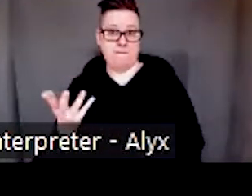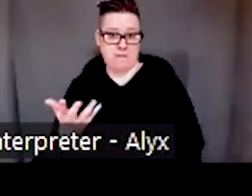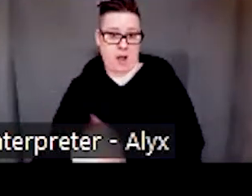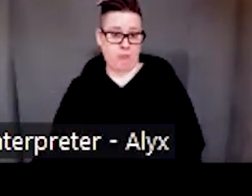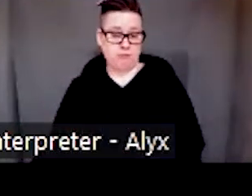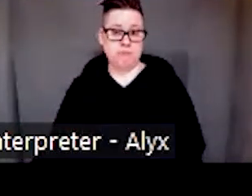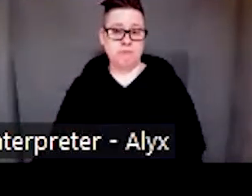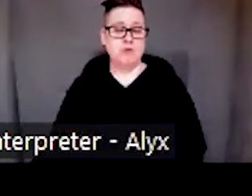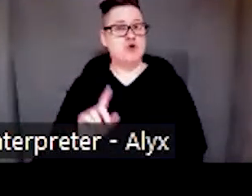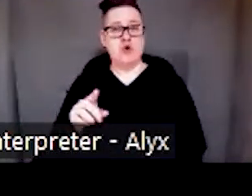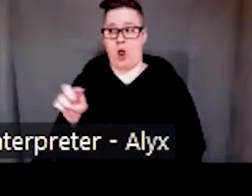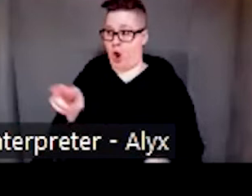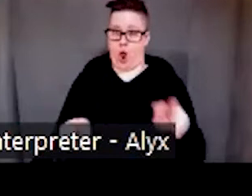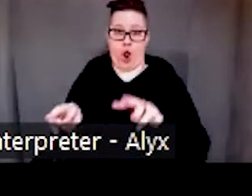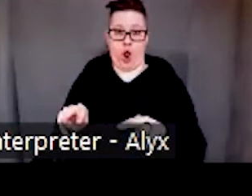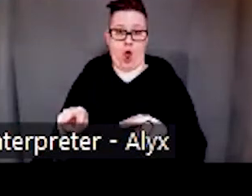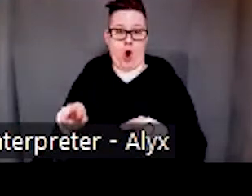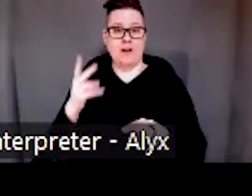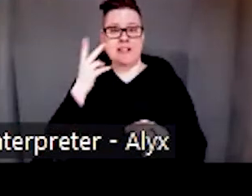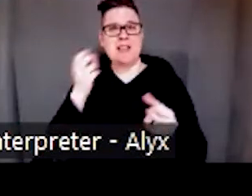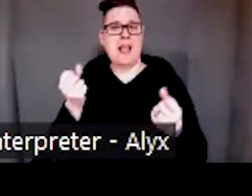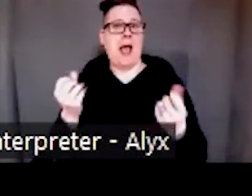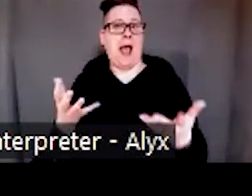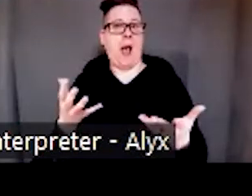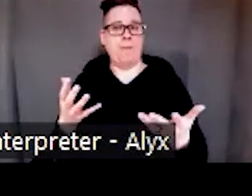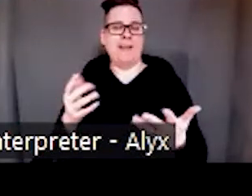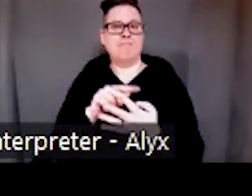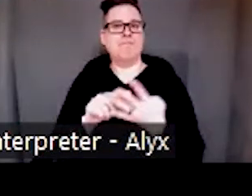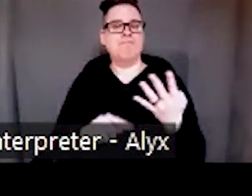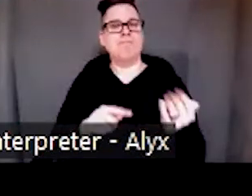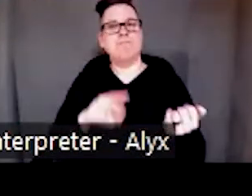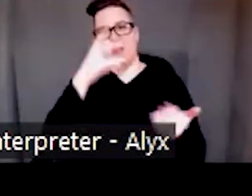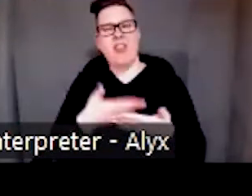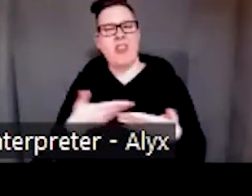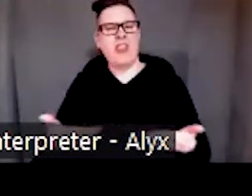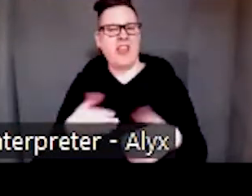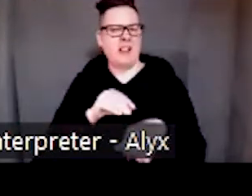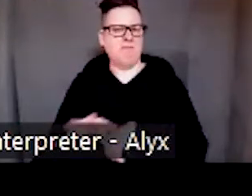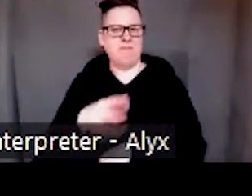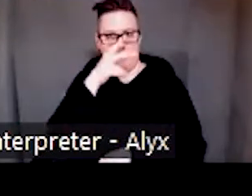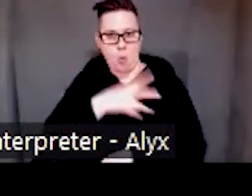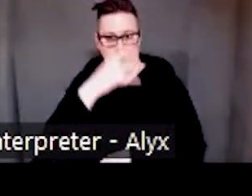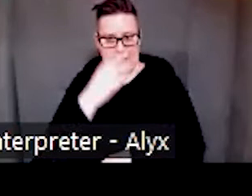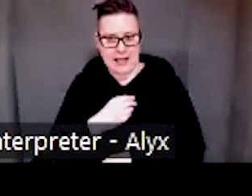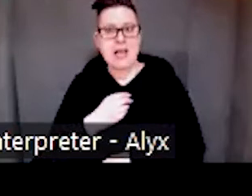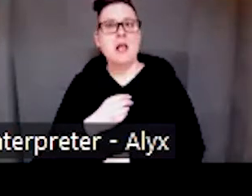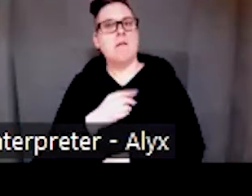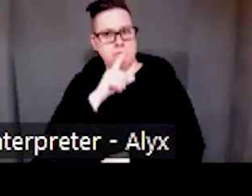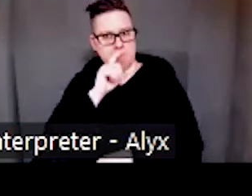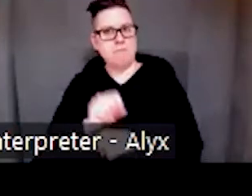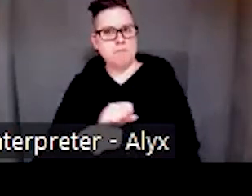simply looking at the number of poor sleep health dimensions, there was in fact a relationship with